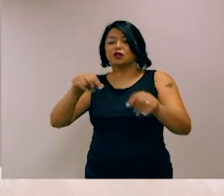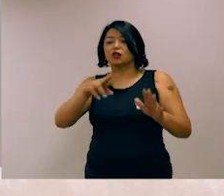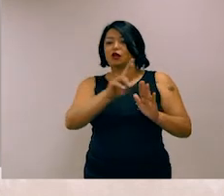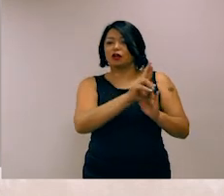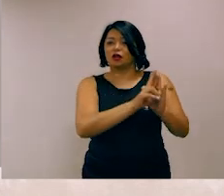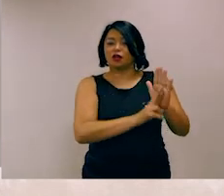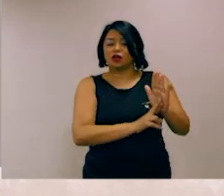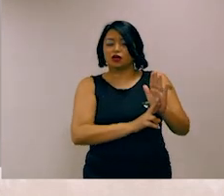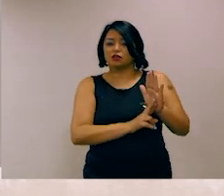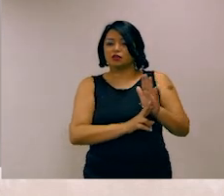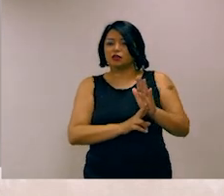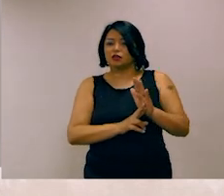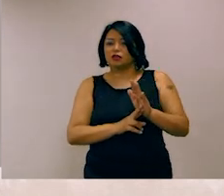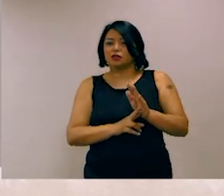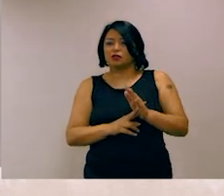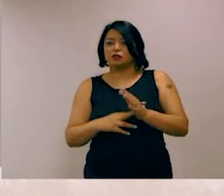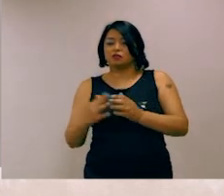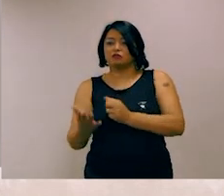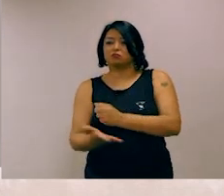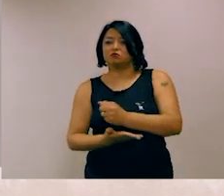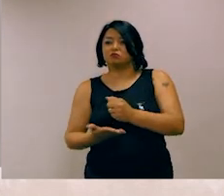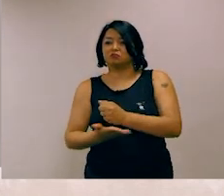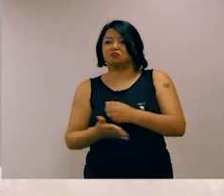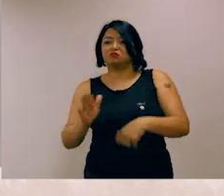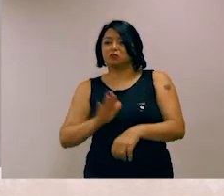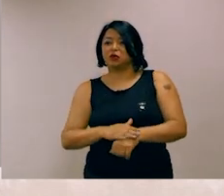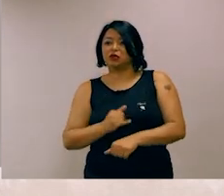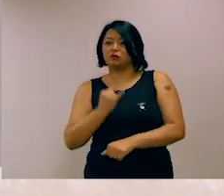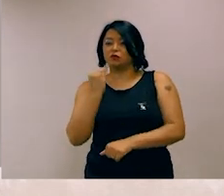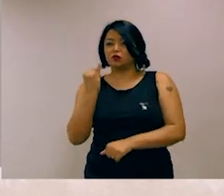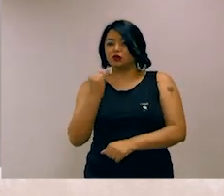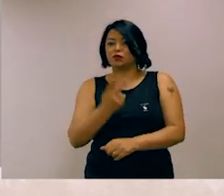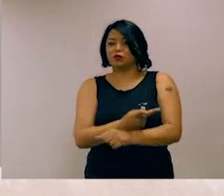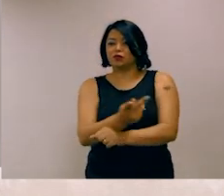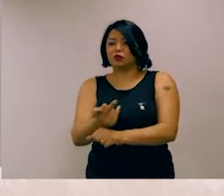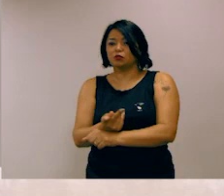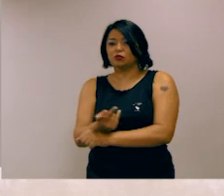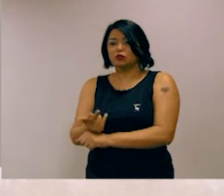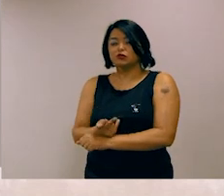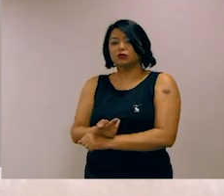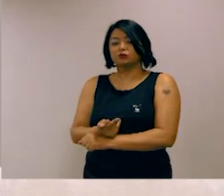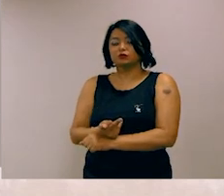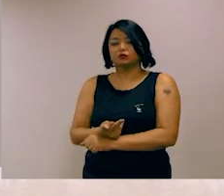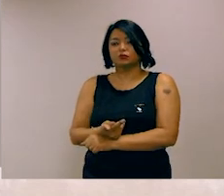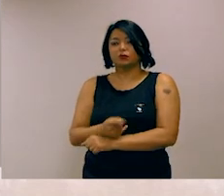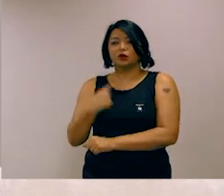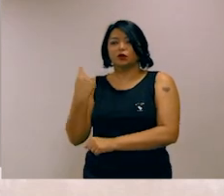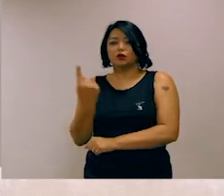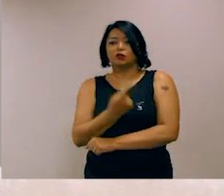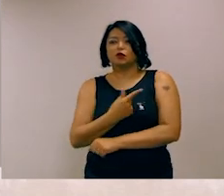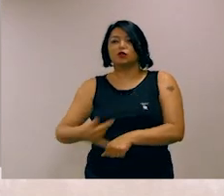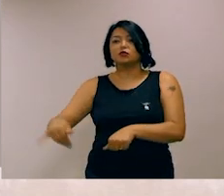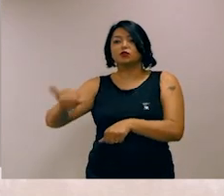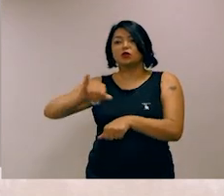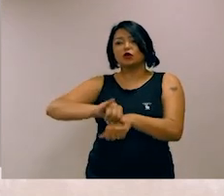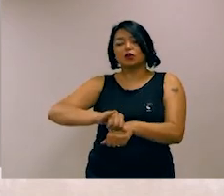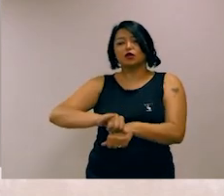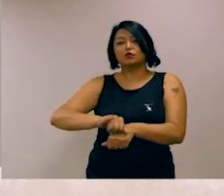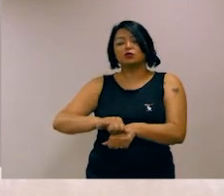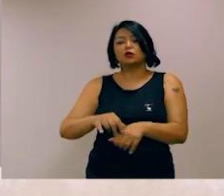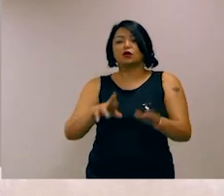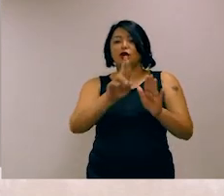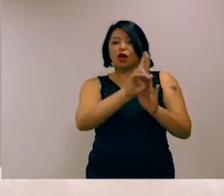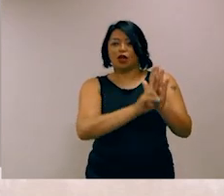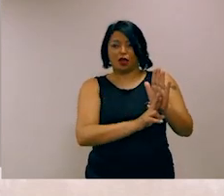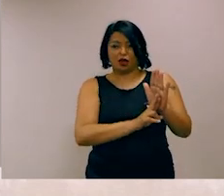was to select criteria that would be more relevant for our research. So what we used as